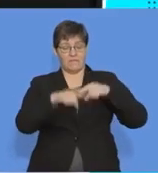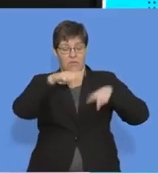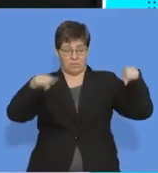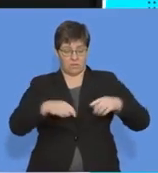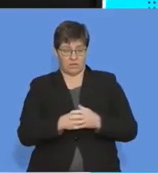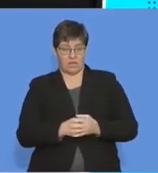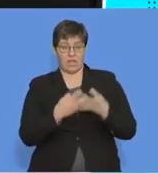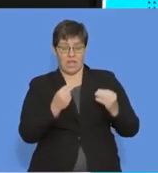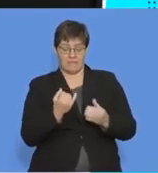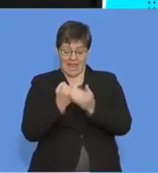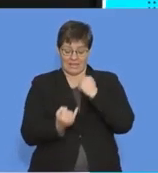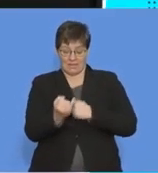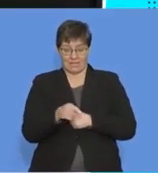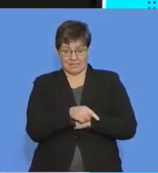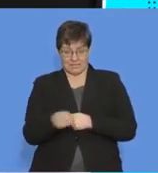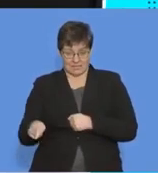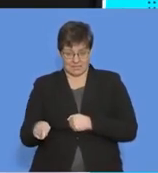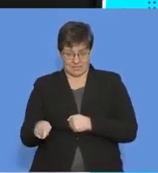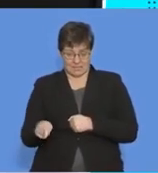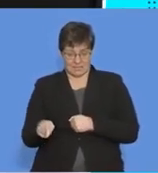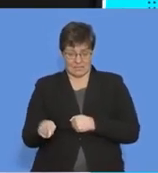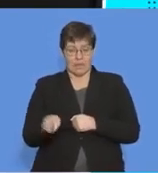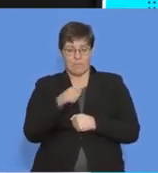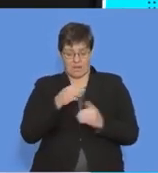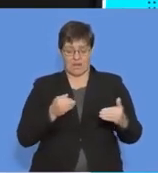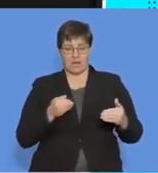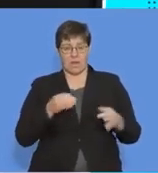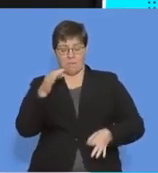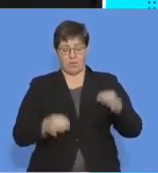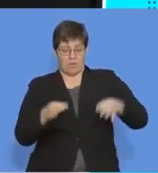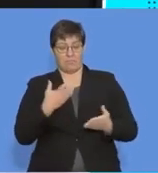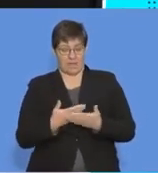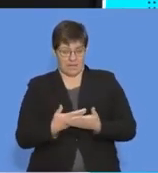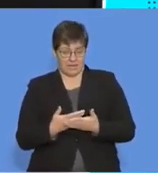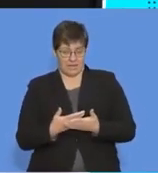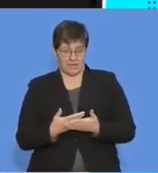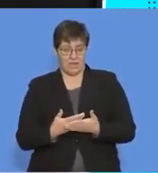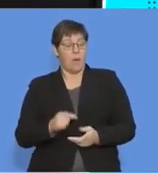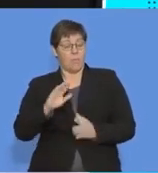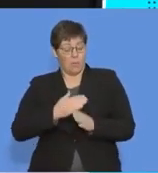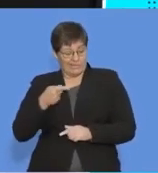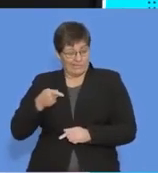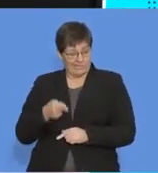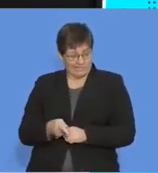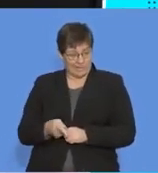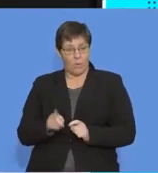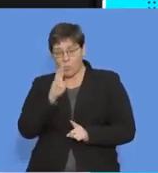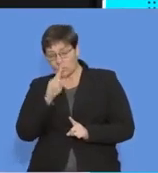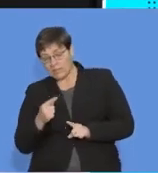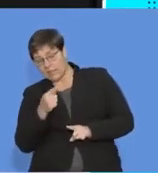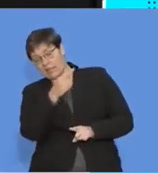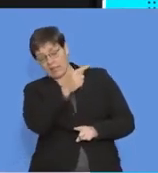variables. We've got the independent variable, the one that's going to be manipulated. As a result of that, we want to see how the